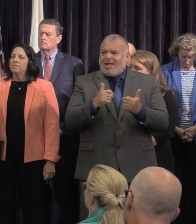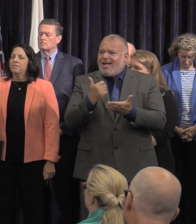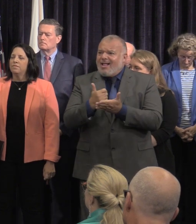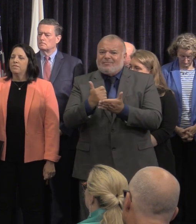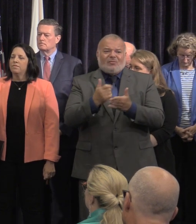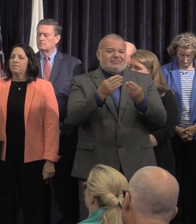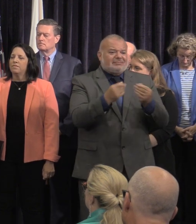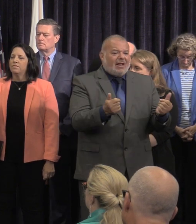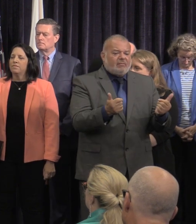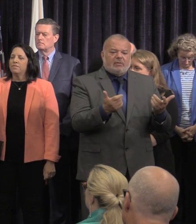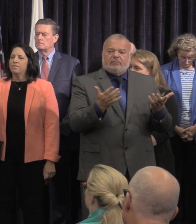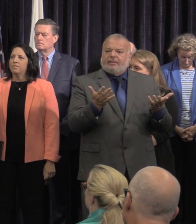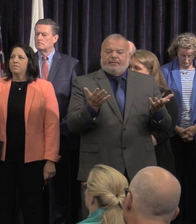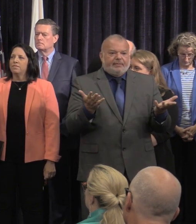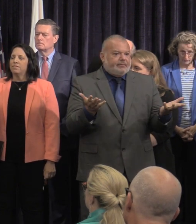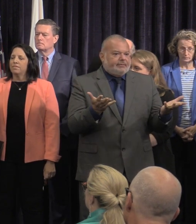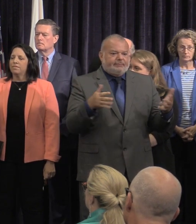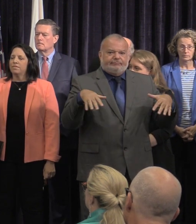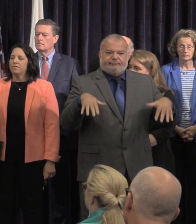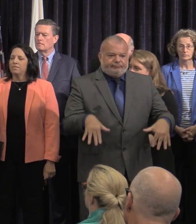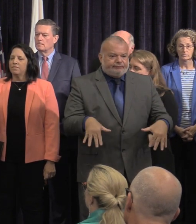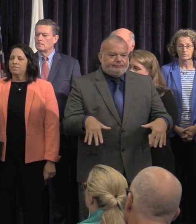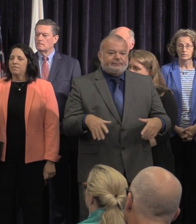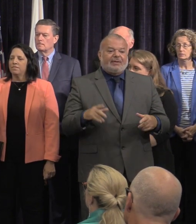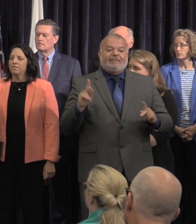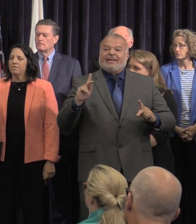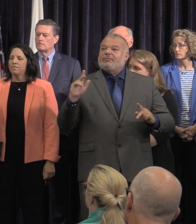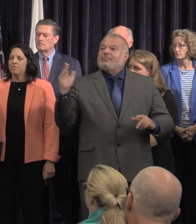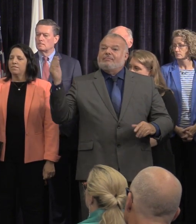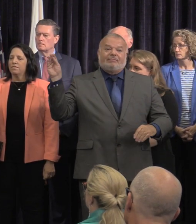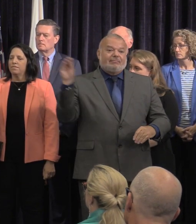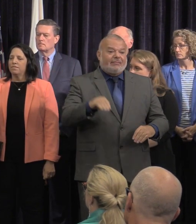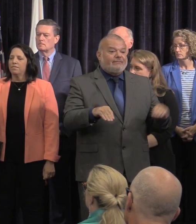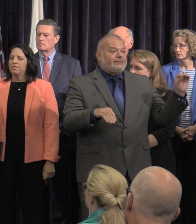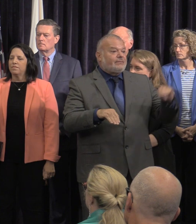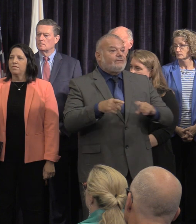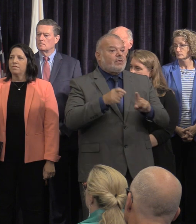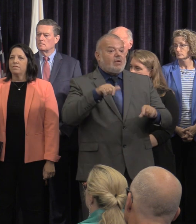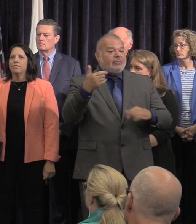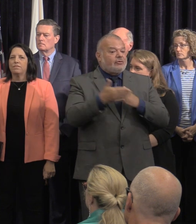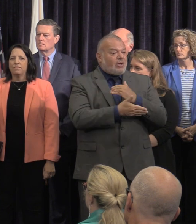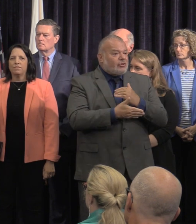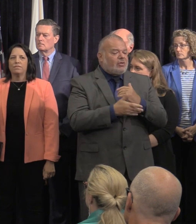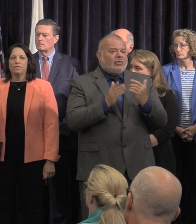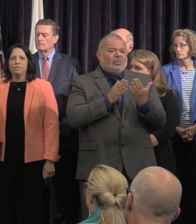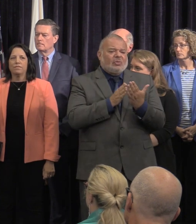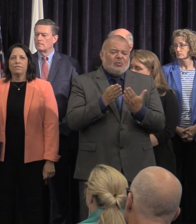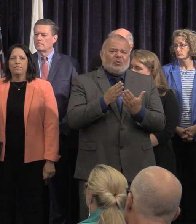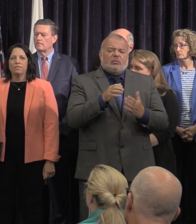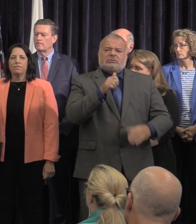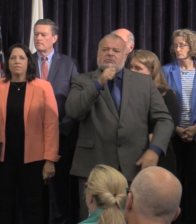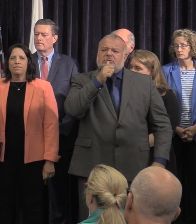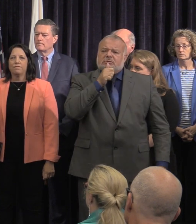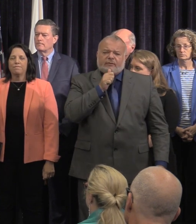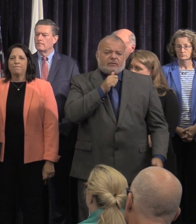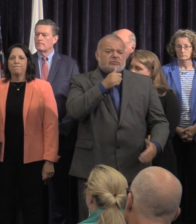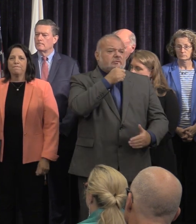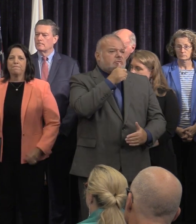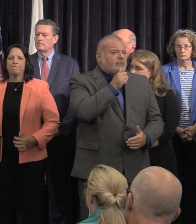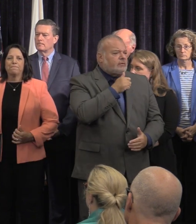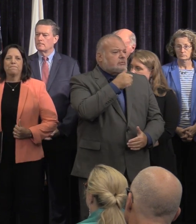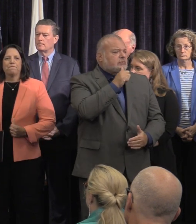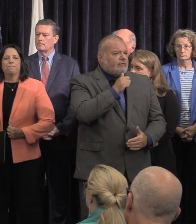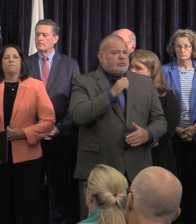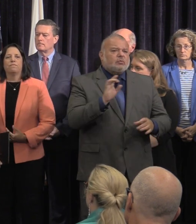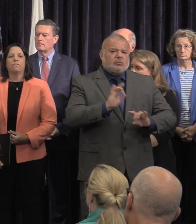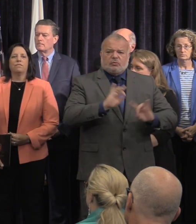a surge of new arrivals in our country who've been through some of the hardest journeys imaginable. They are the